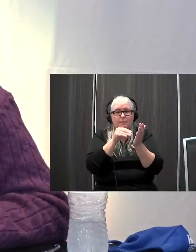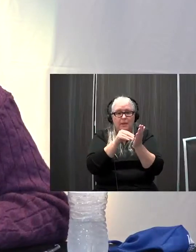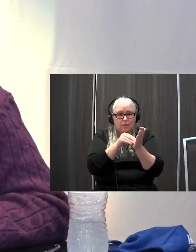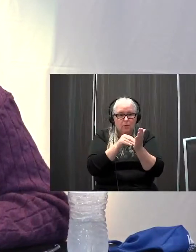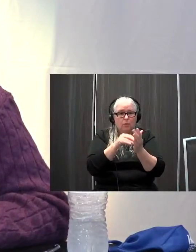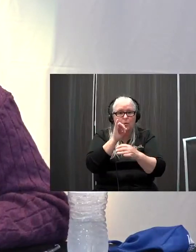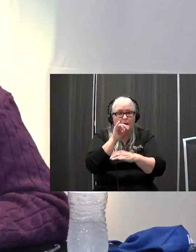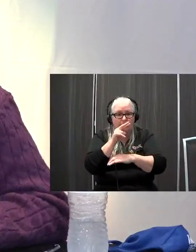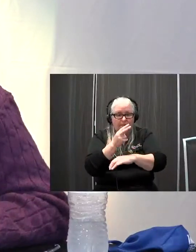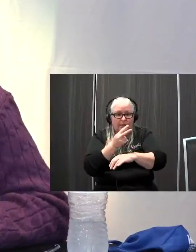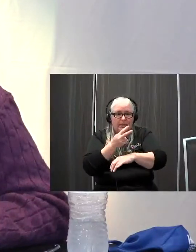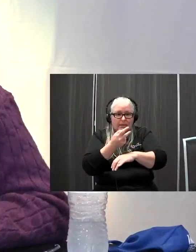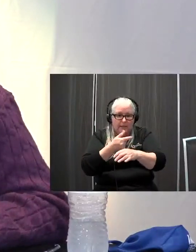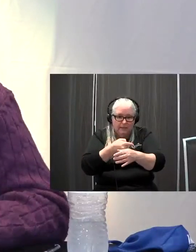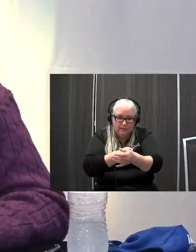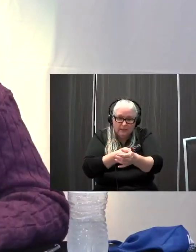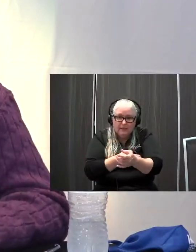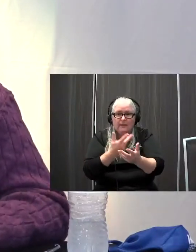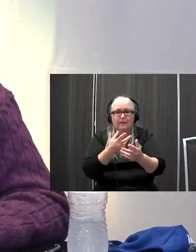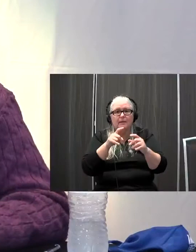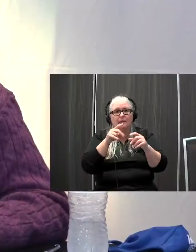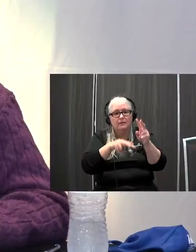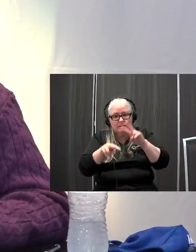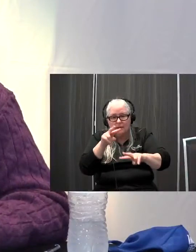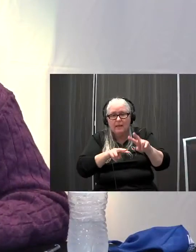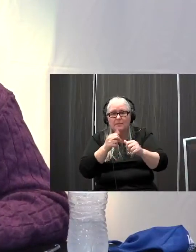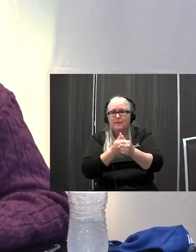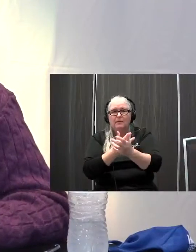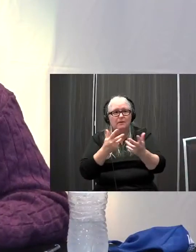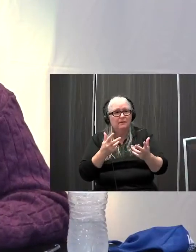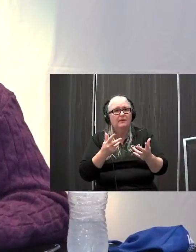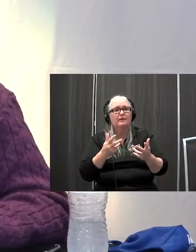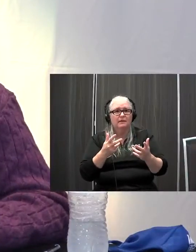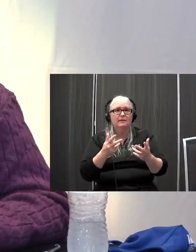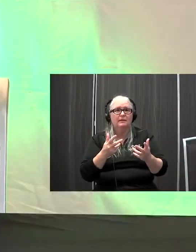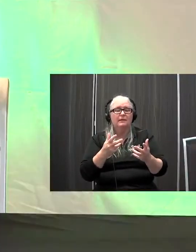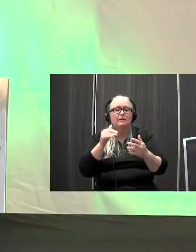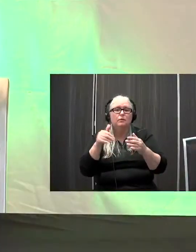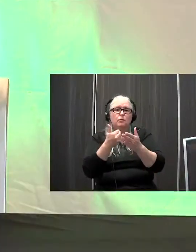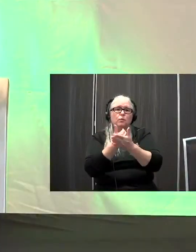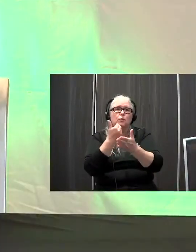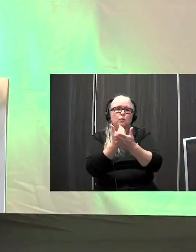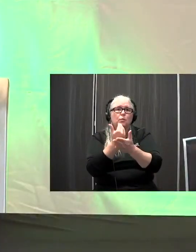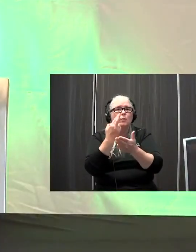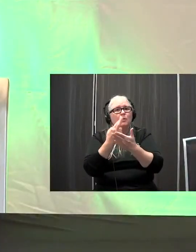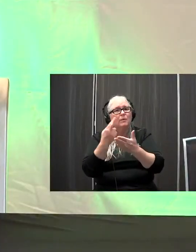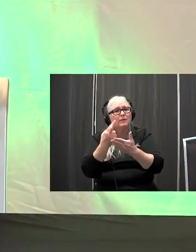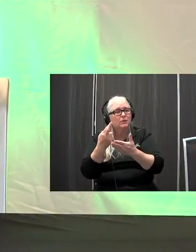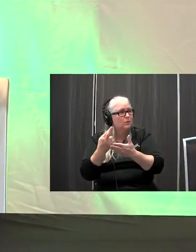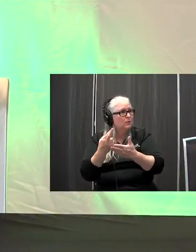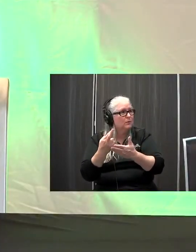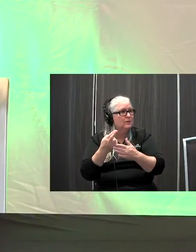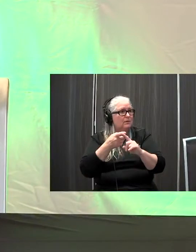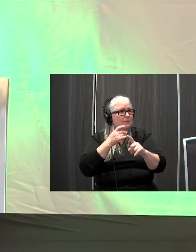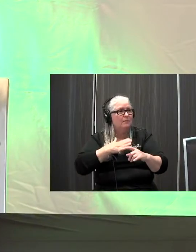wants to start that. I have some thoughts, but I'll let others start. So this is actually some new research that's coming out of my lab right